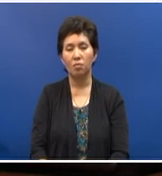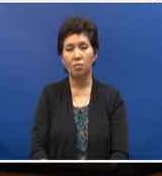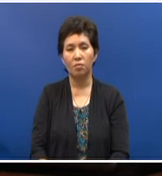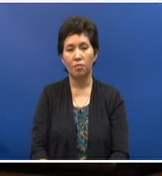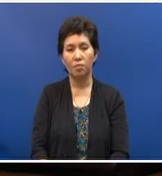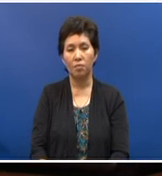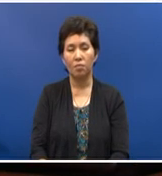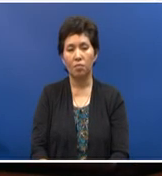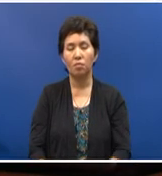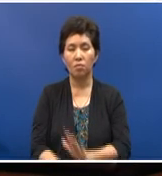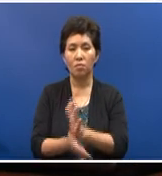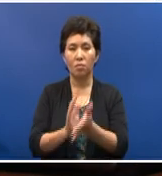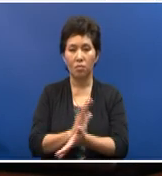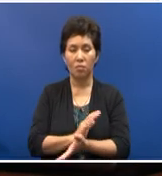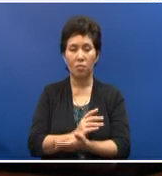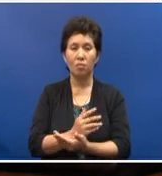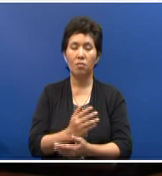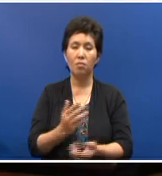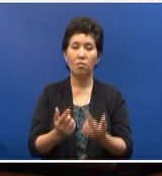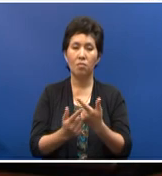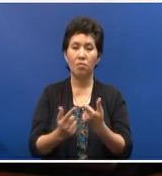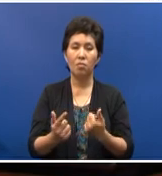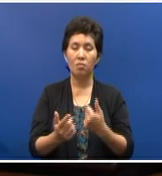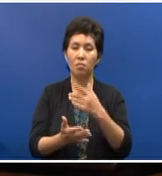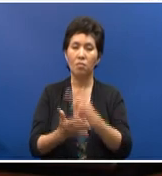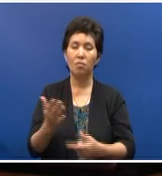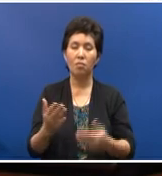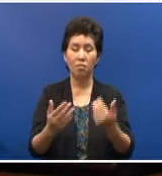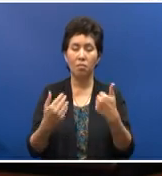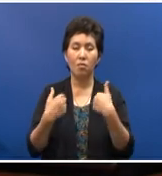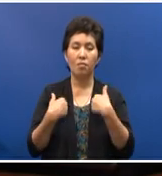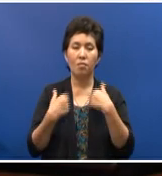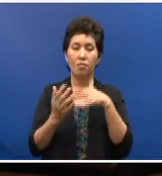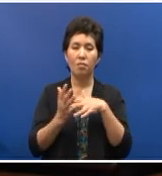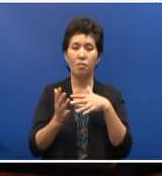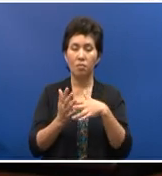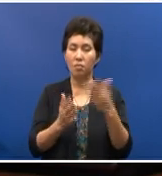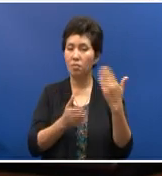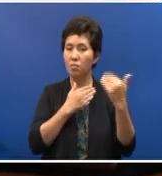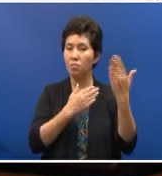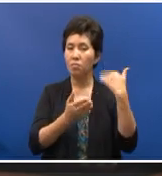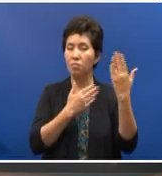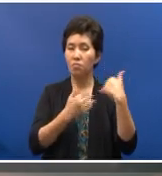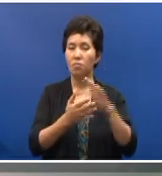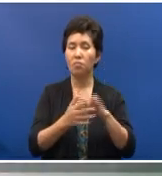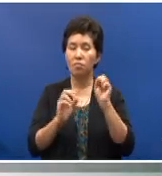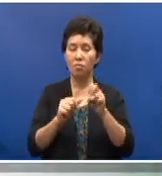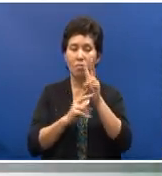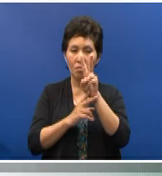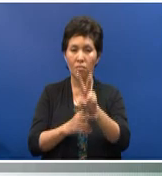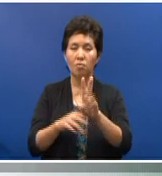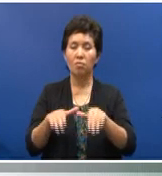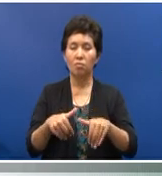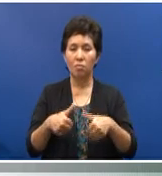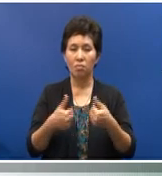Okay, so from what we have studied previously, okay, in previous tutorials, we can see that